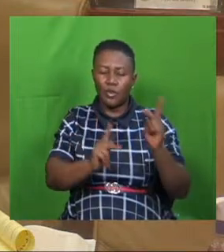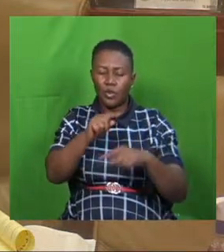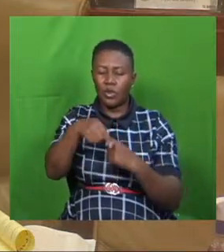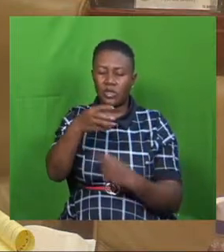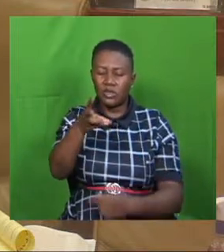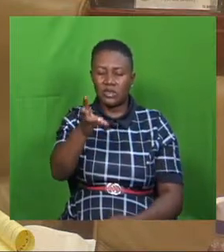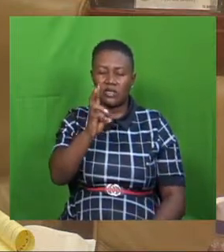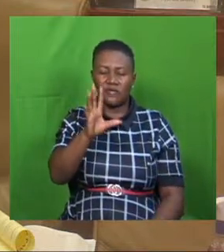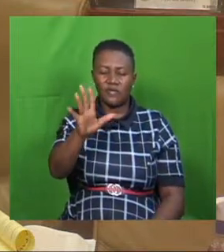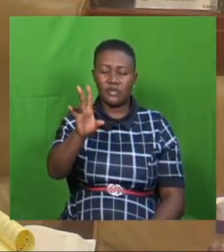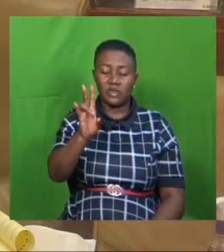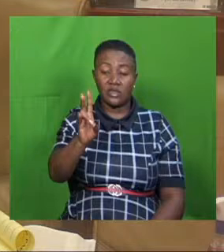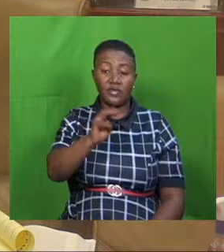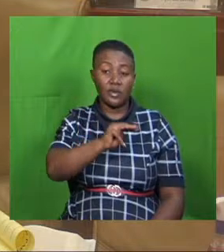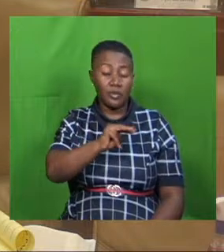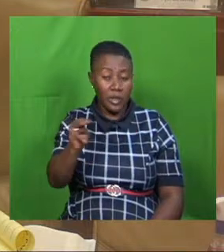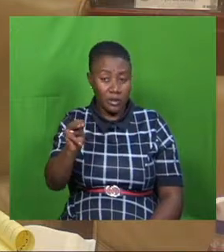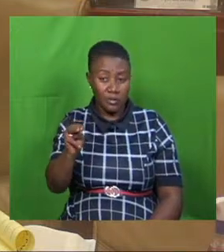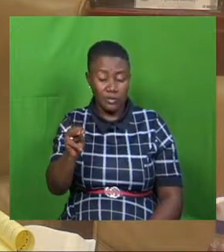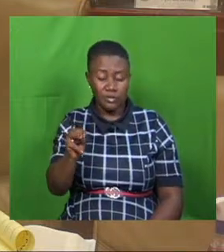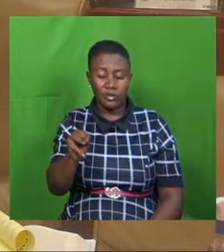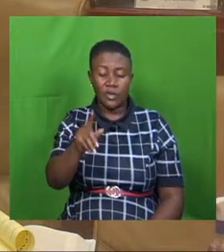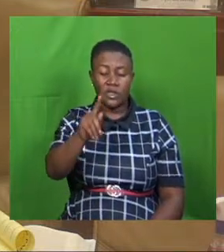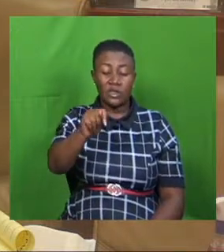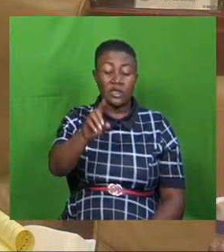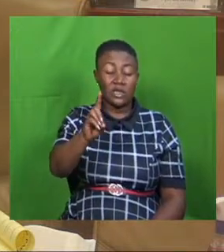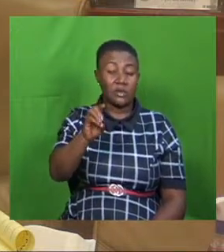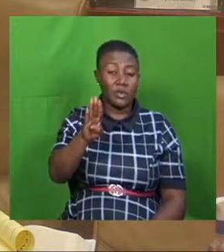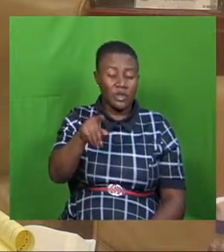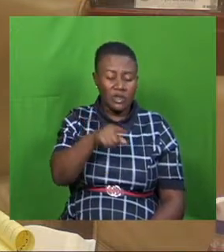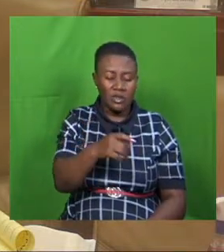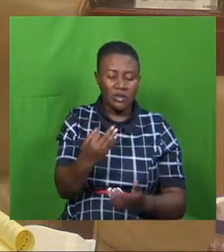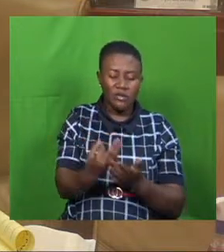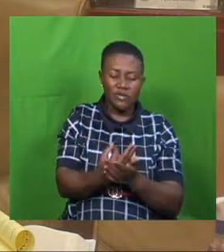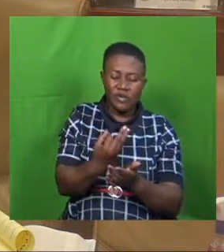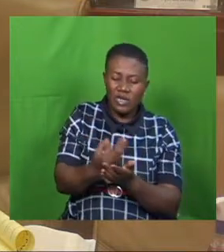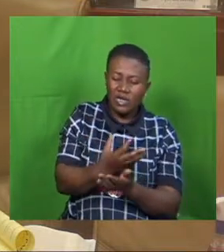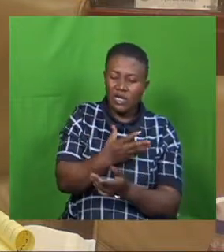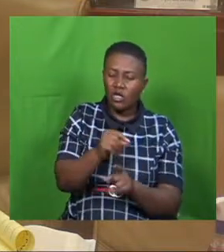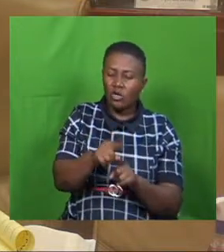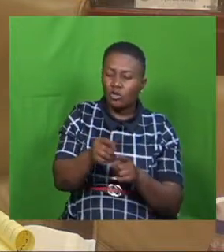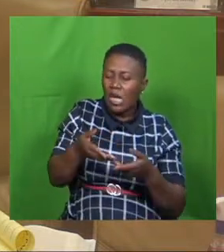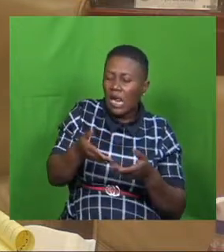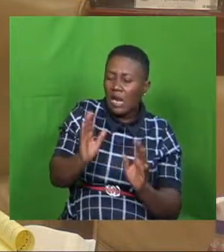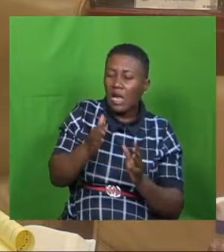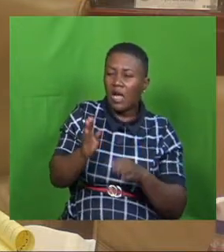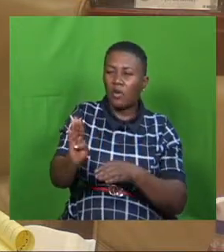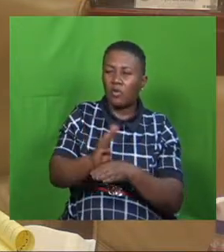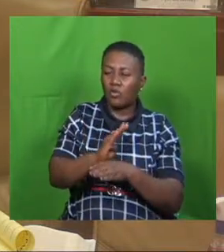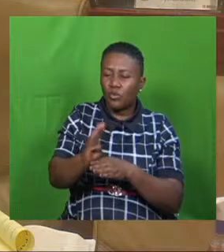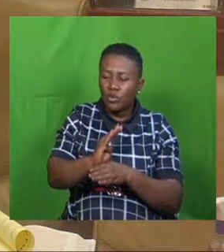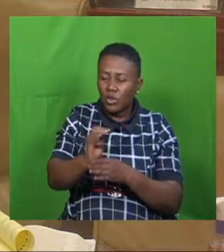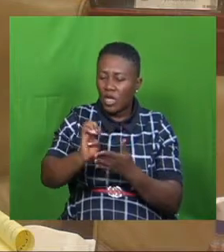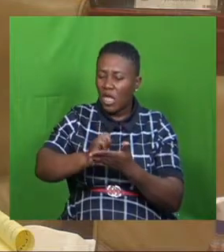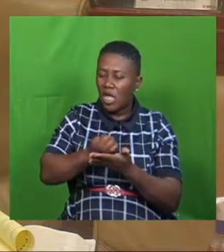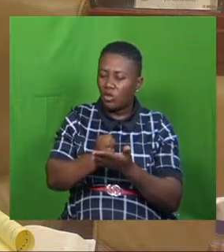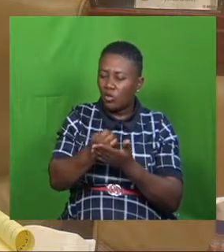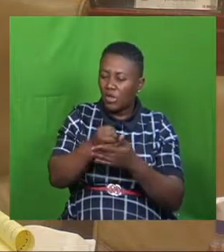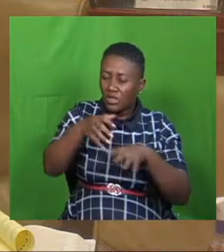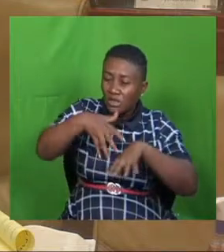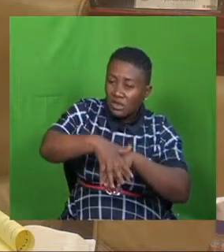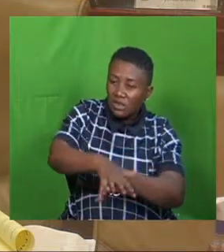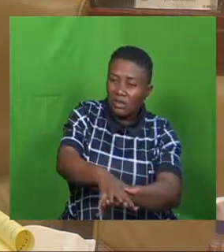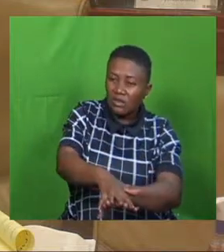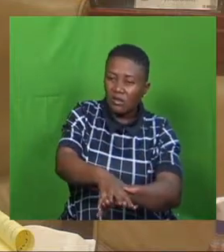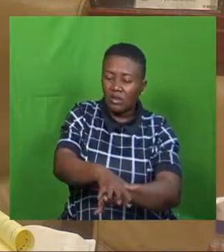657 million. TDB finances and fosters trade, economic integration,